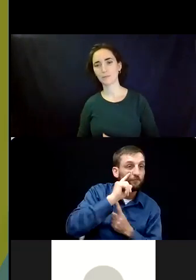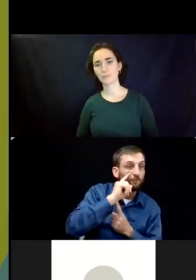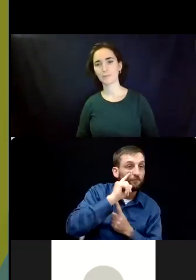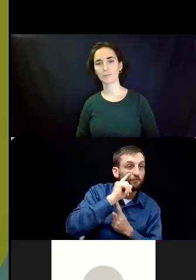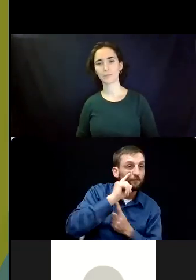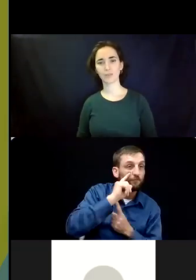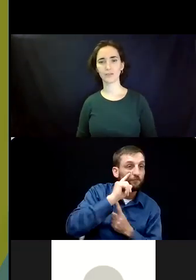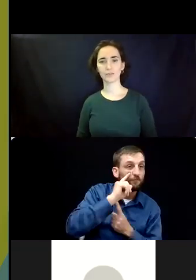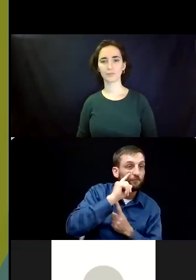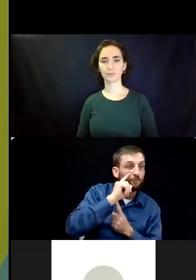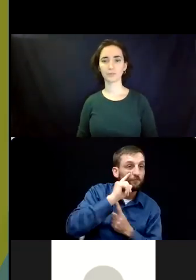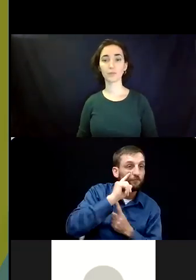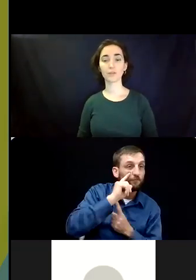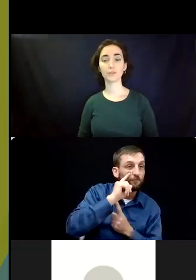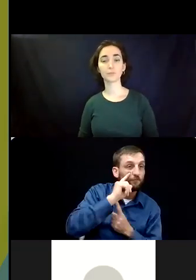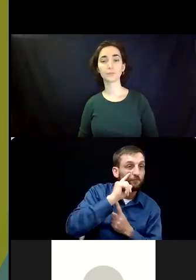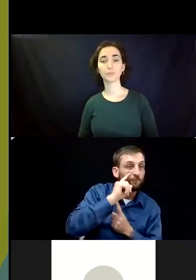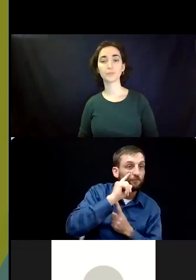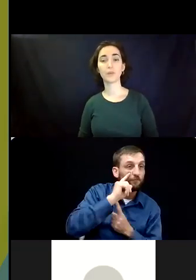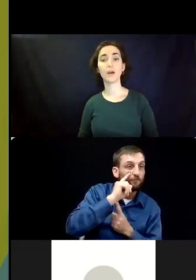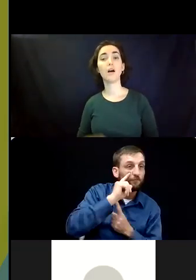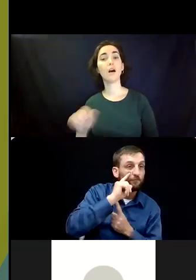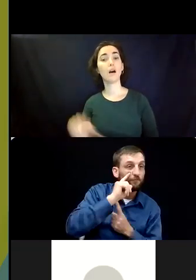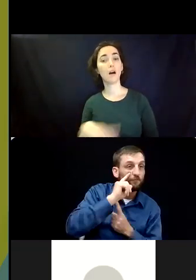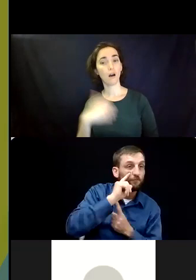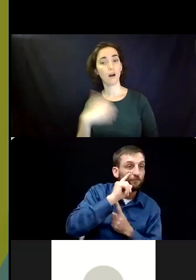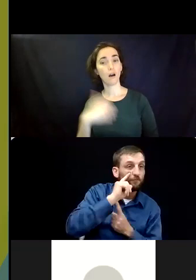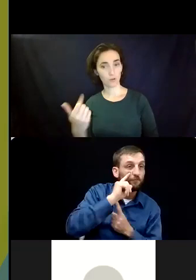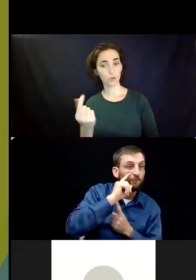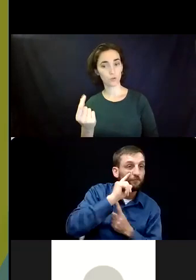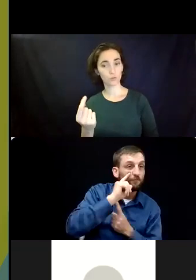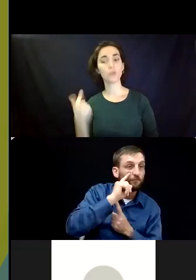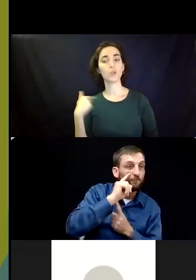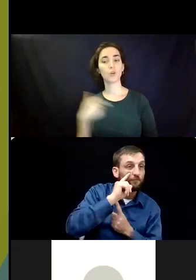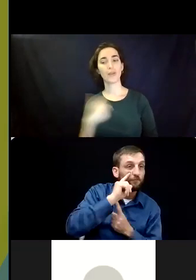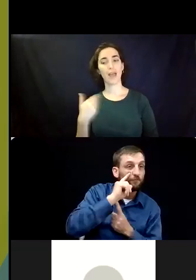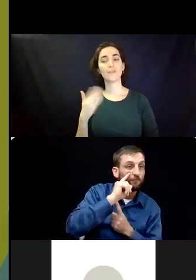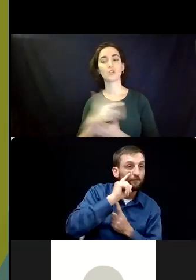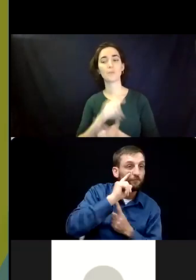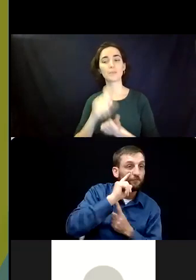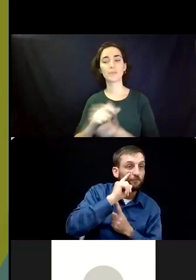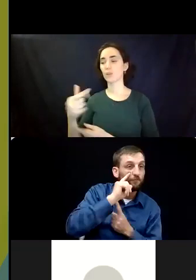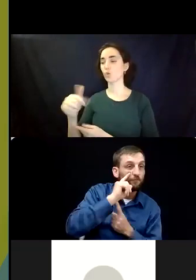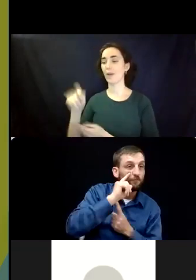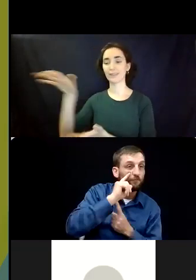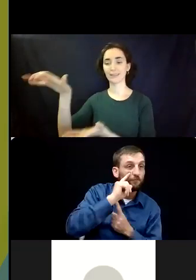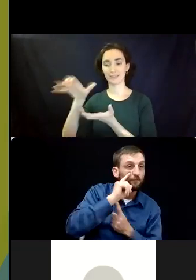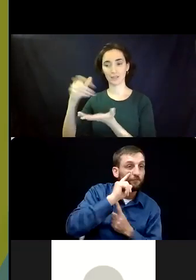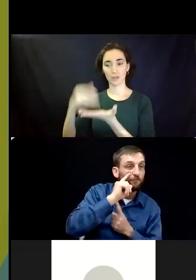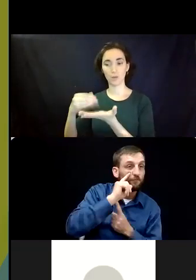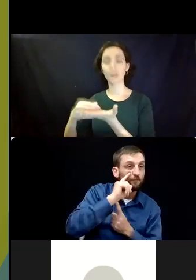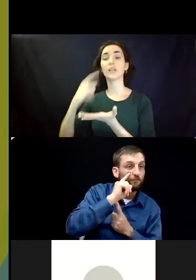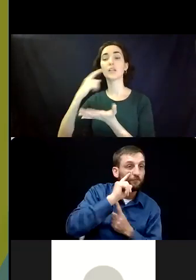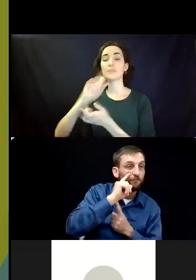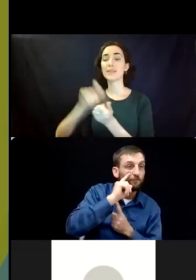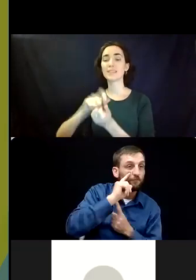The other things that we're doing, we have some COVID-19 specific grants that we are working with and working with